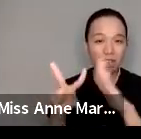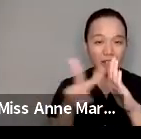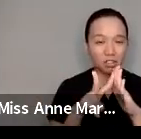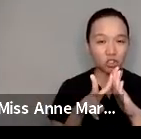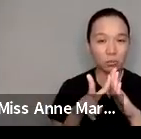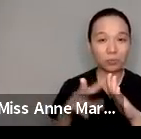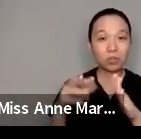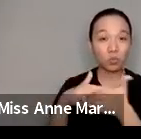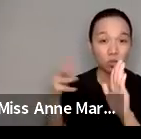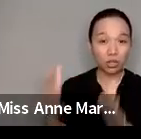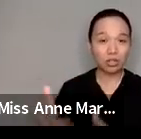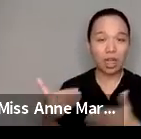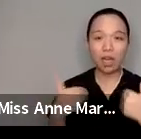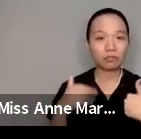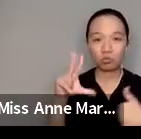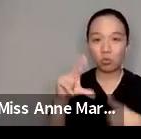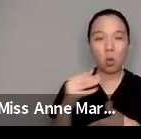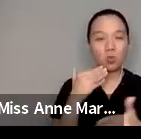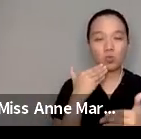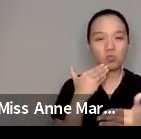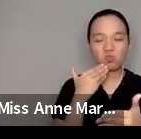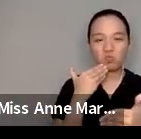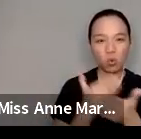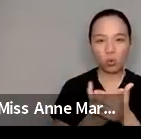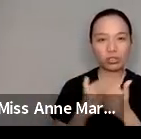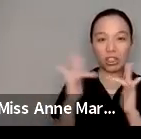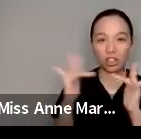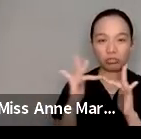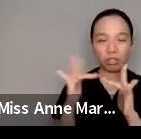students have no good internet connection.